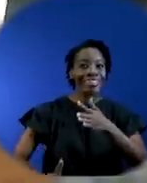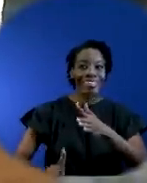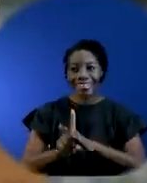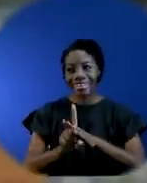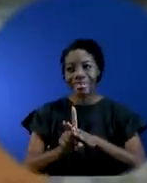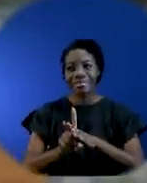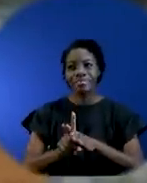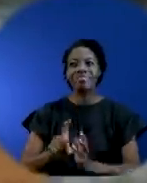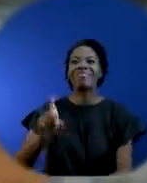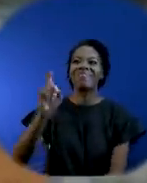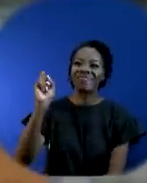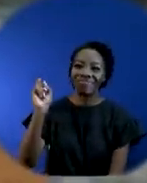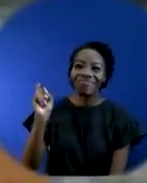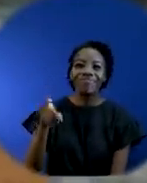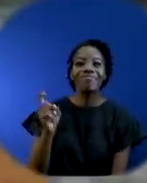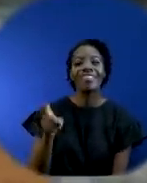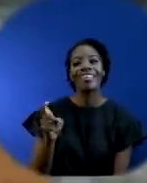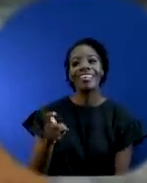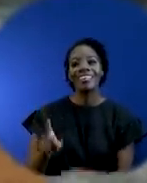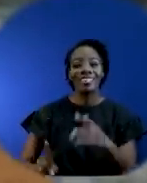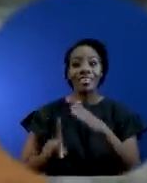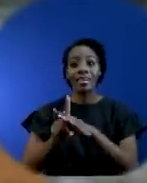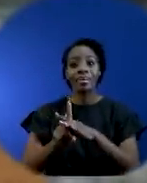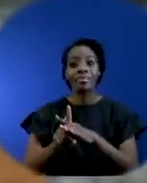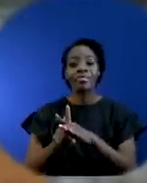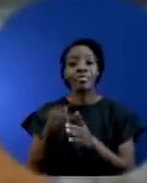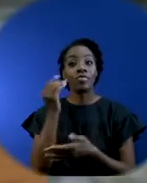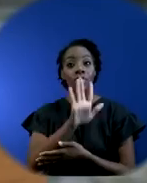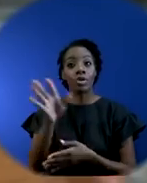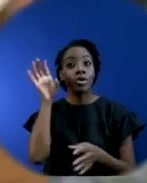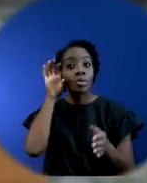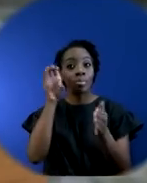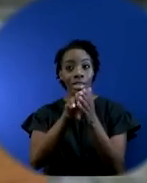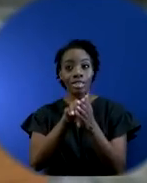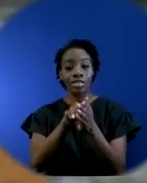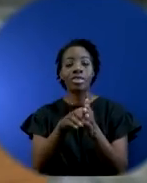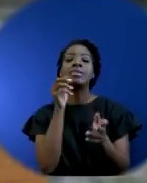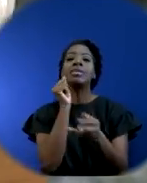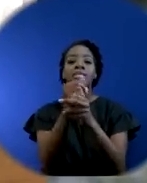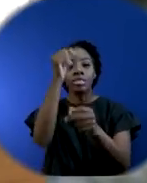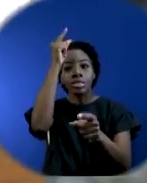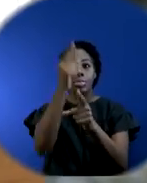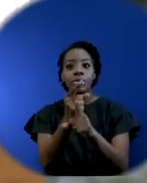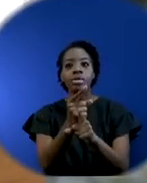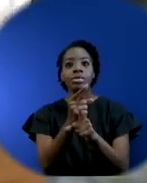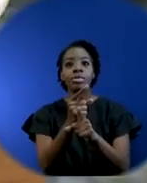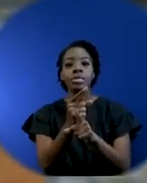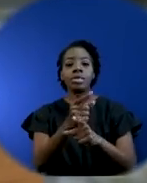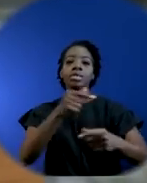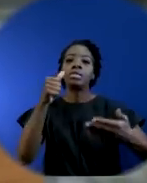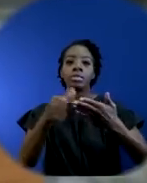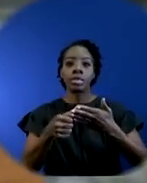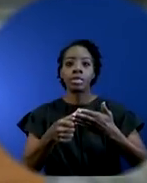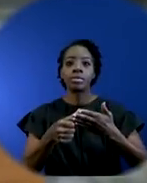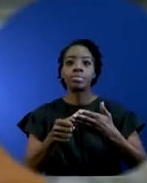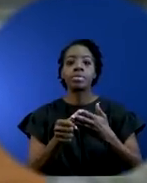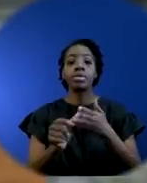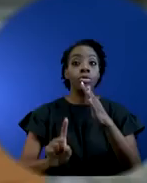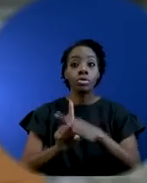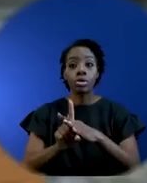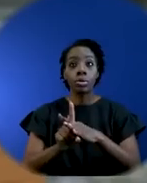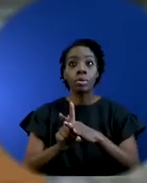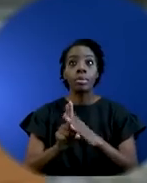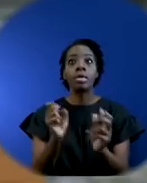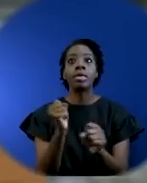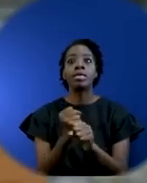real helpful when you show up for your picture assignment. So please, for sisters and brothers, when you sign up, make sure that you show up so that we can